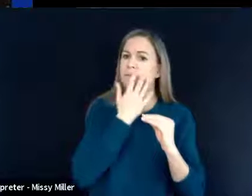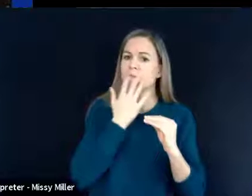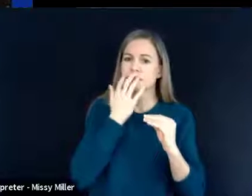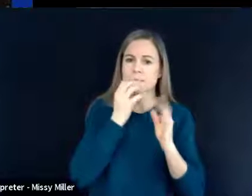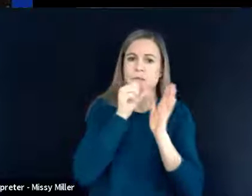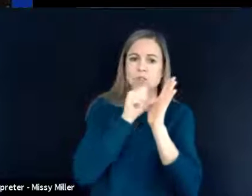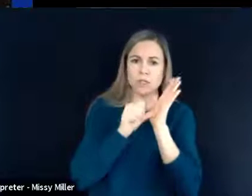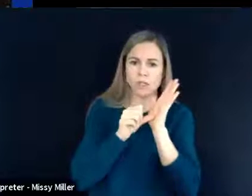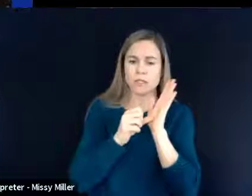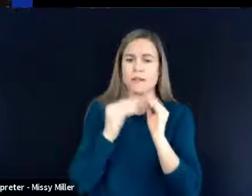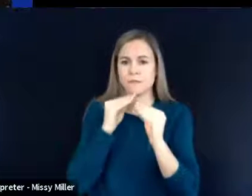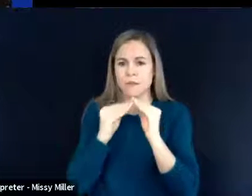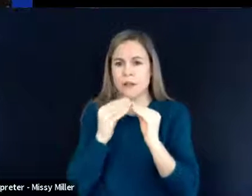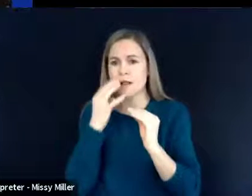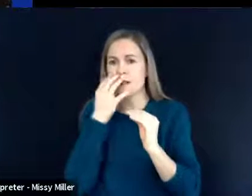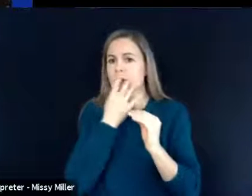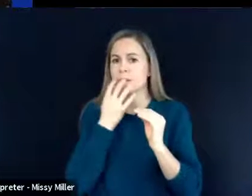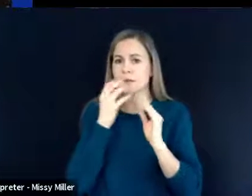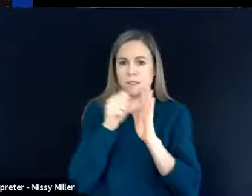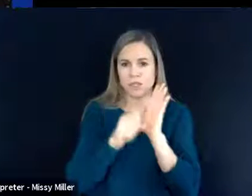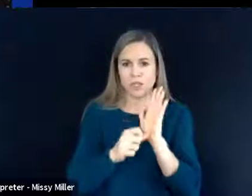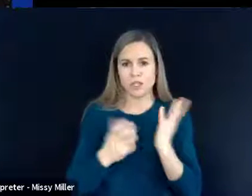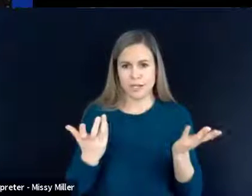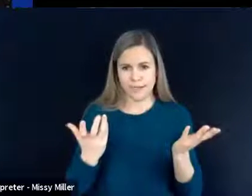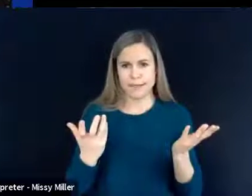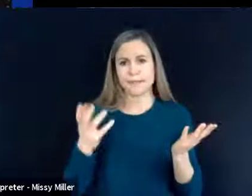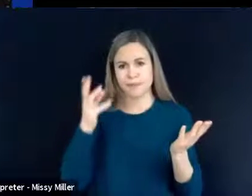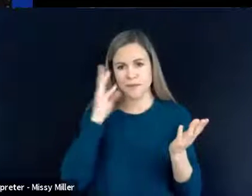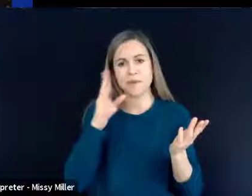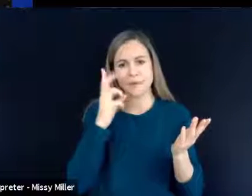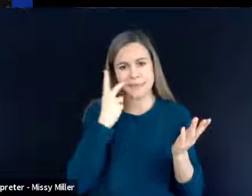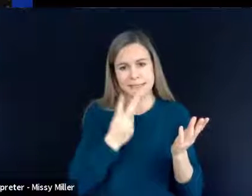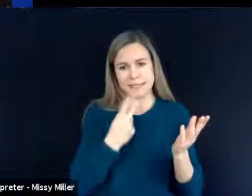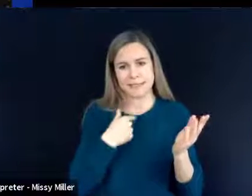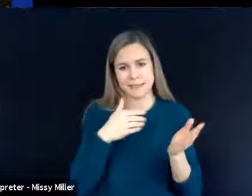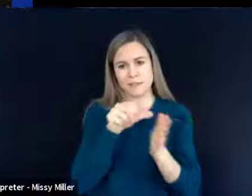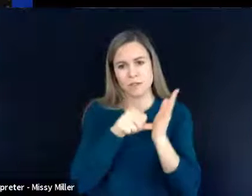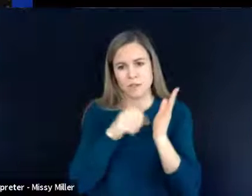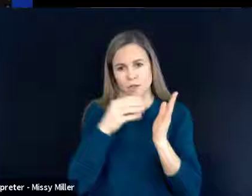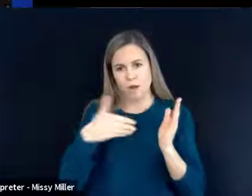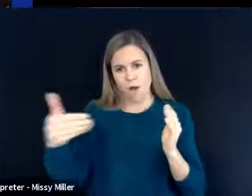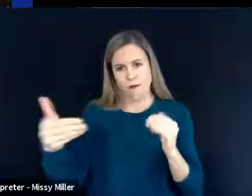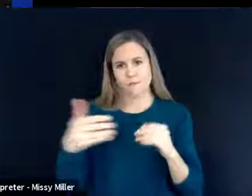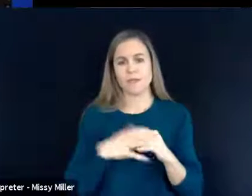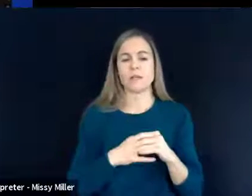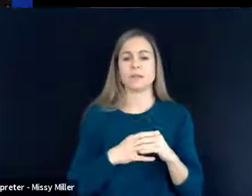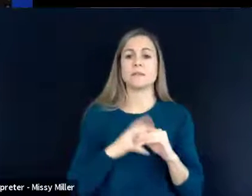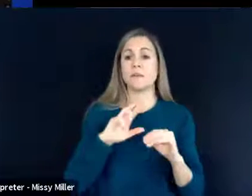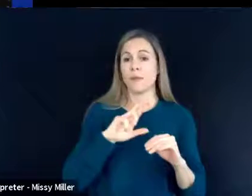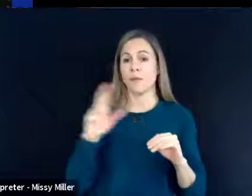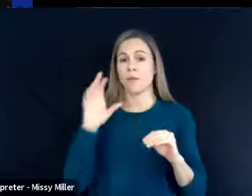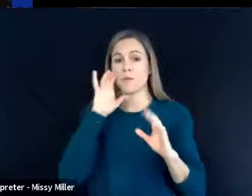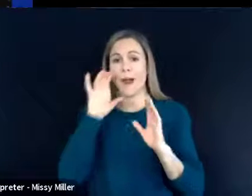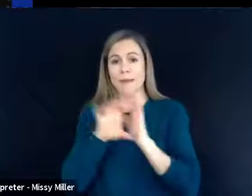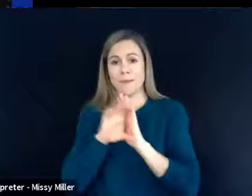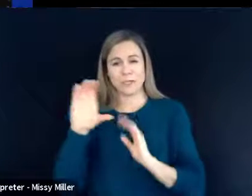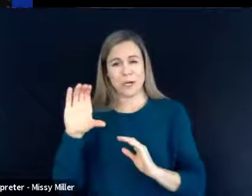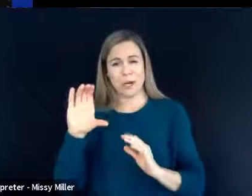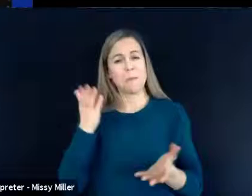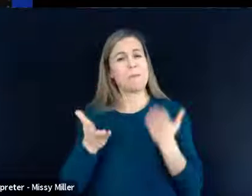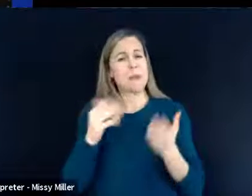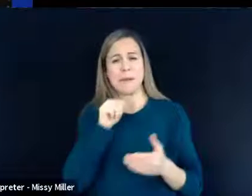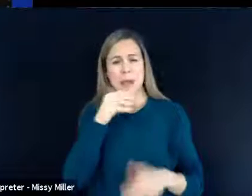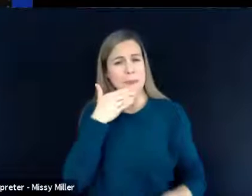and plastic surgeries involved. The picture on the right is maybe not the most flattering of